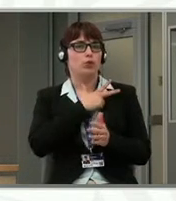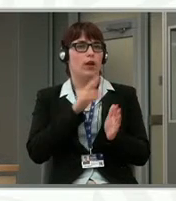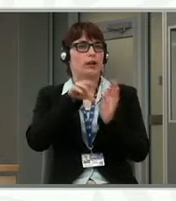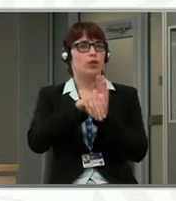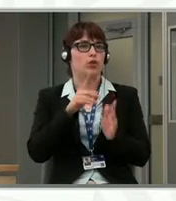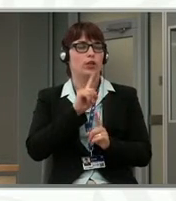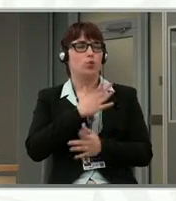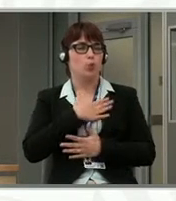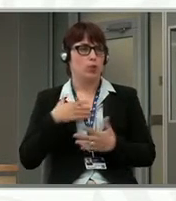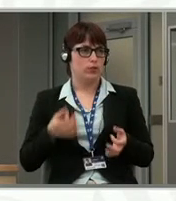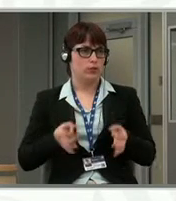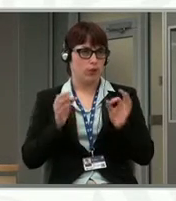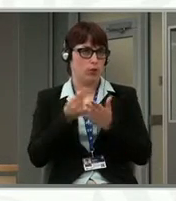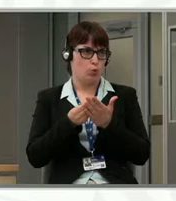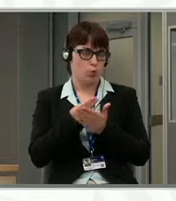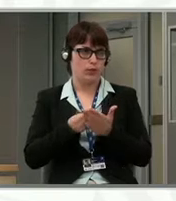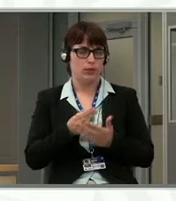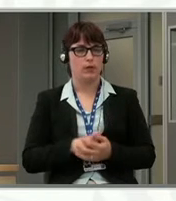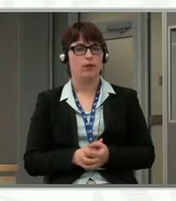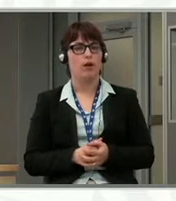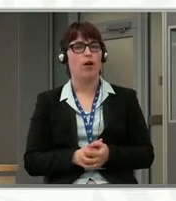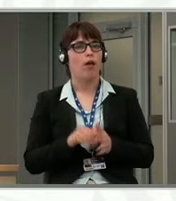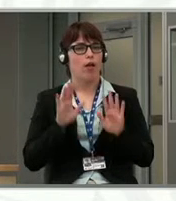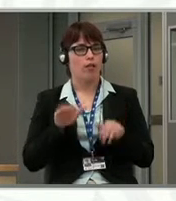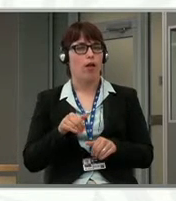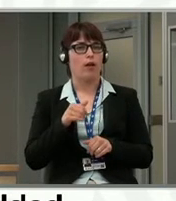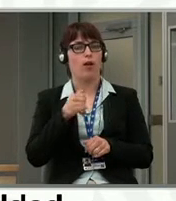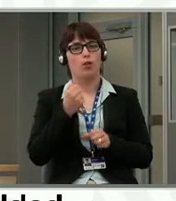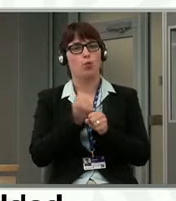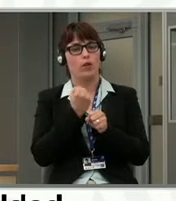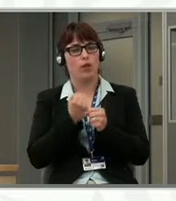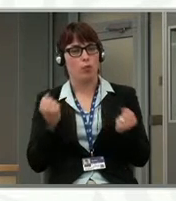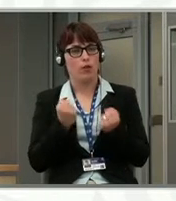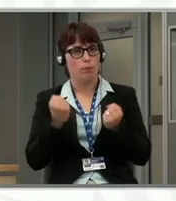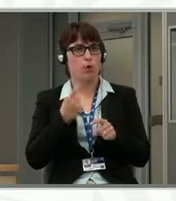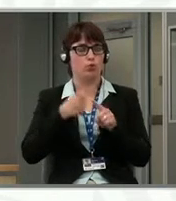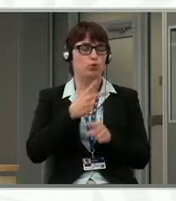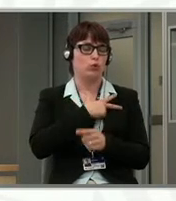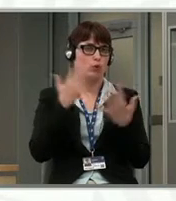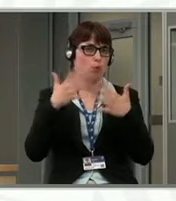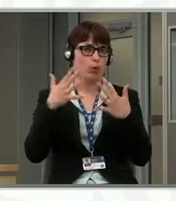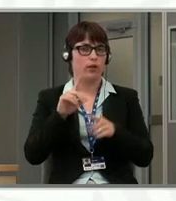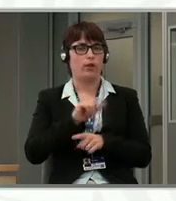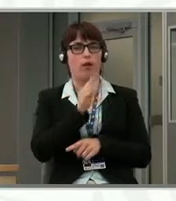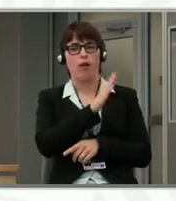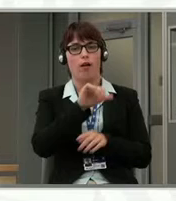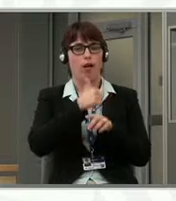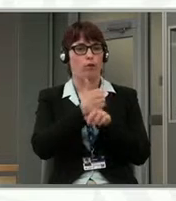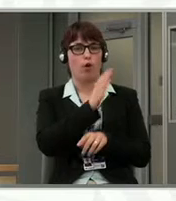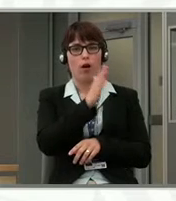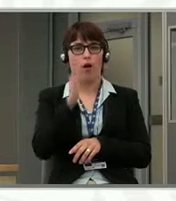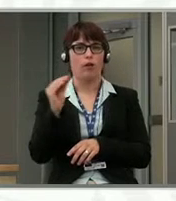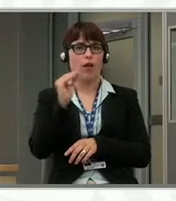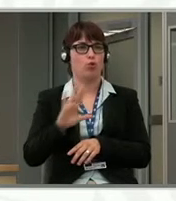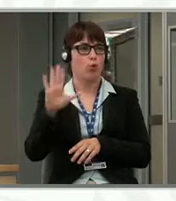that inclusion will always result in added value. It is of great importance, though employment and social